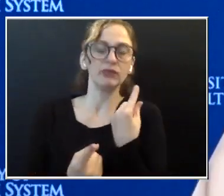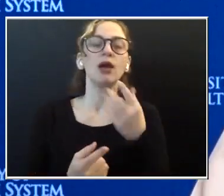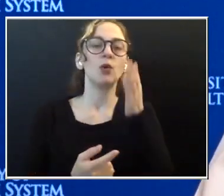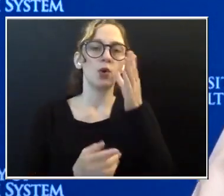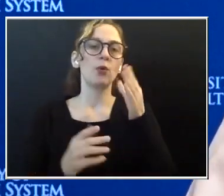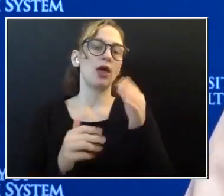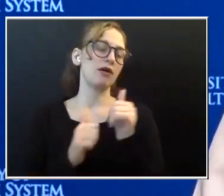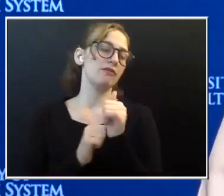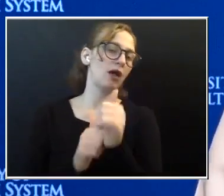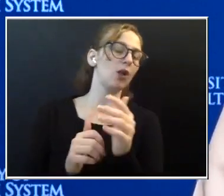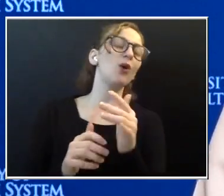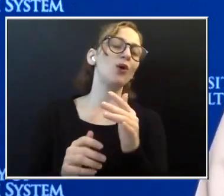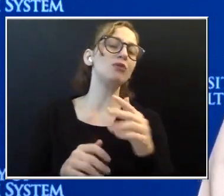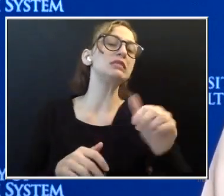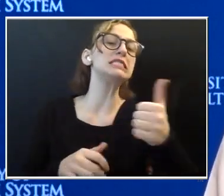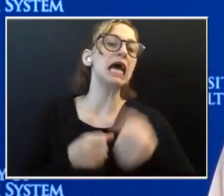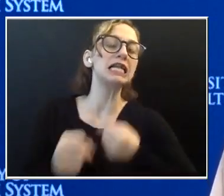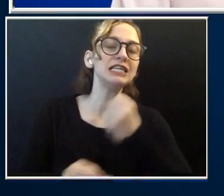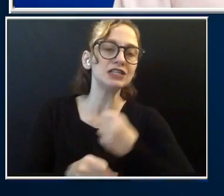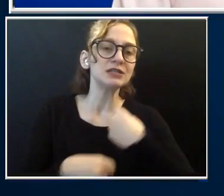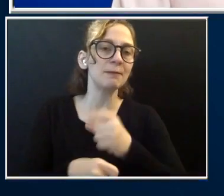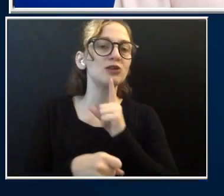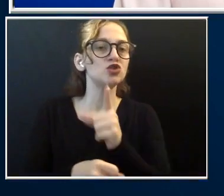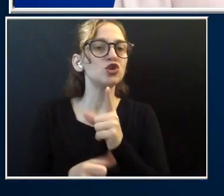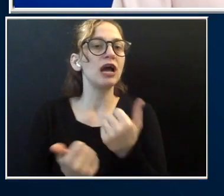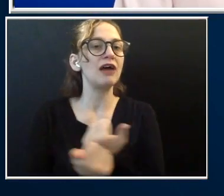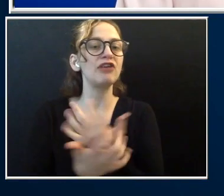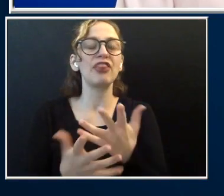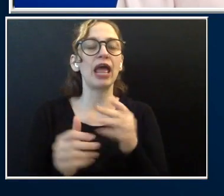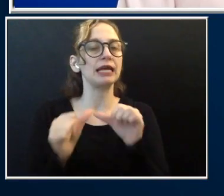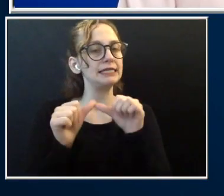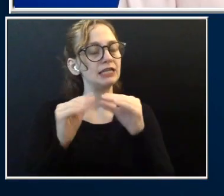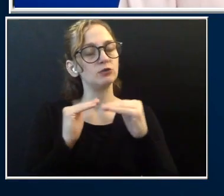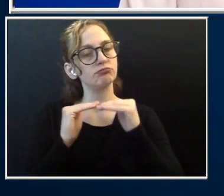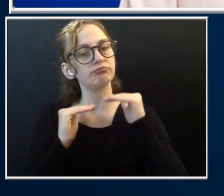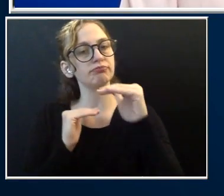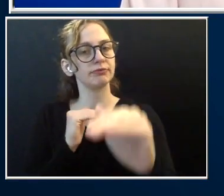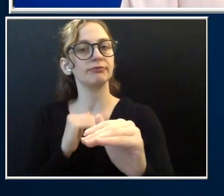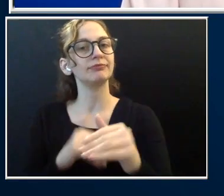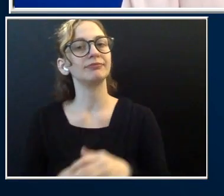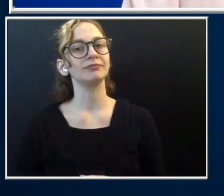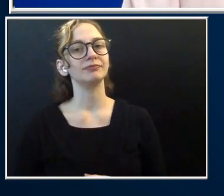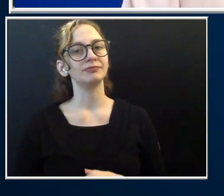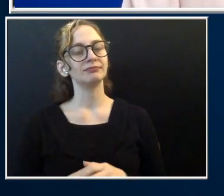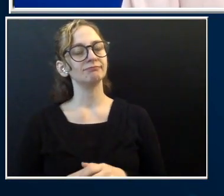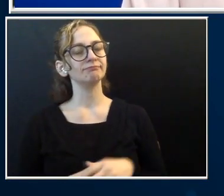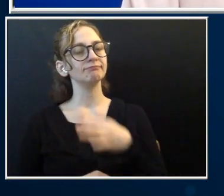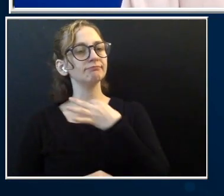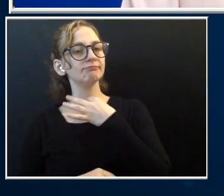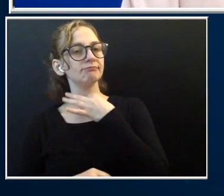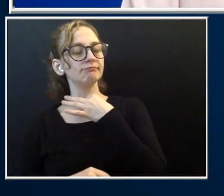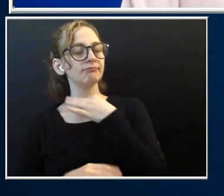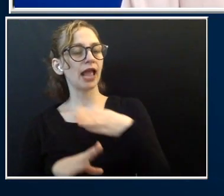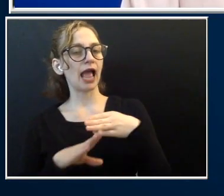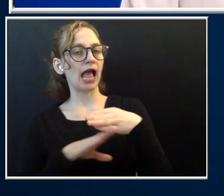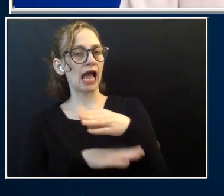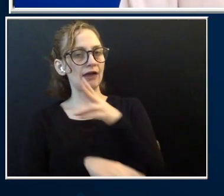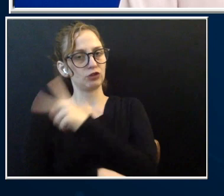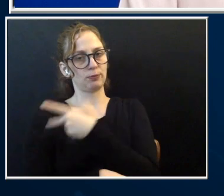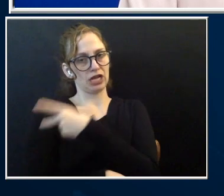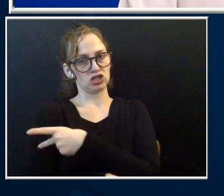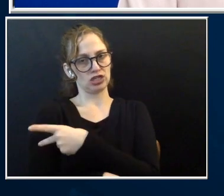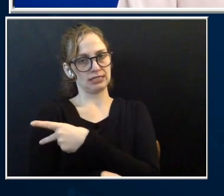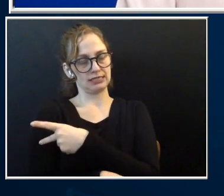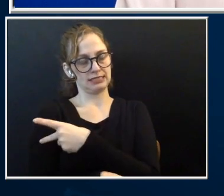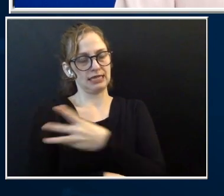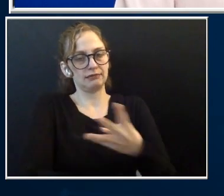steady and the news stays good. So just to say, how many patients who, after they get the chemotherapy, go to surgery, how many of them would you